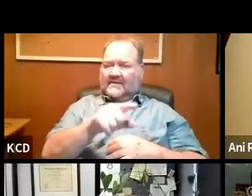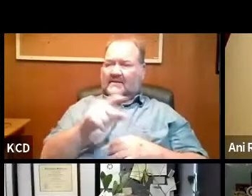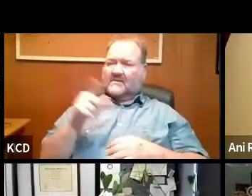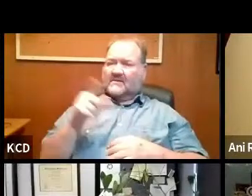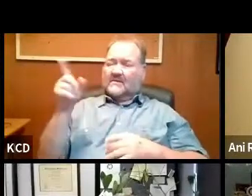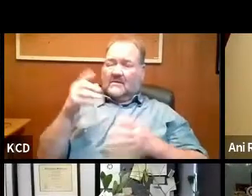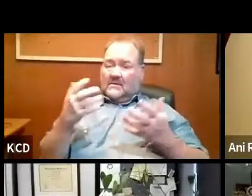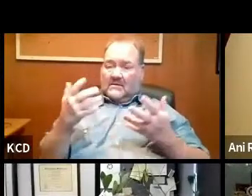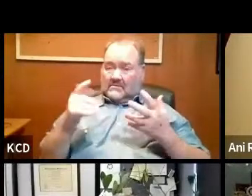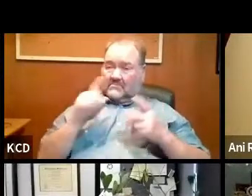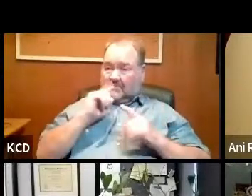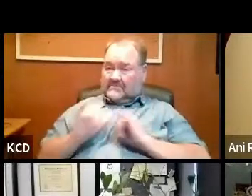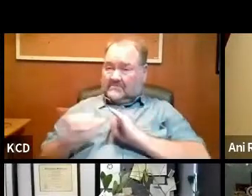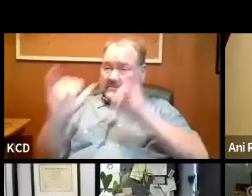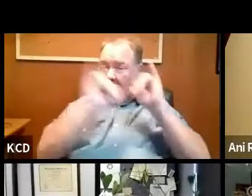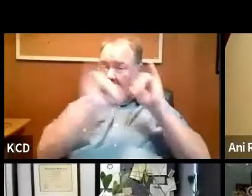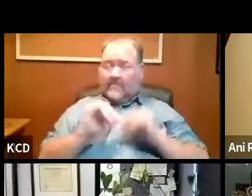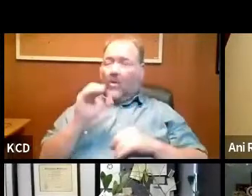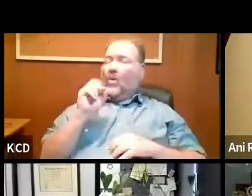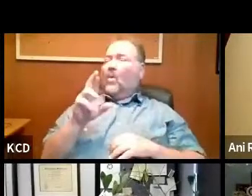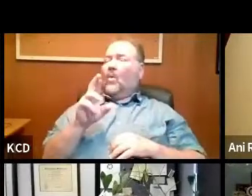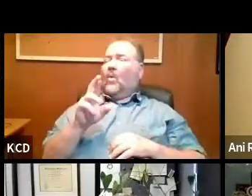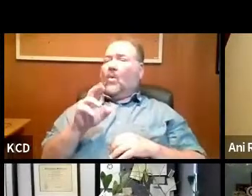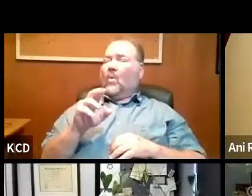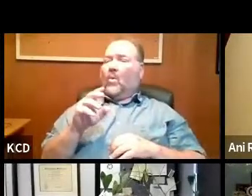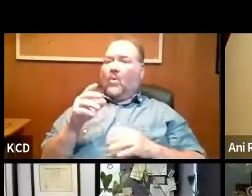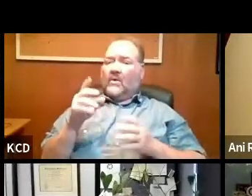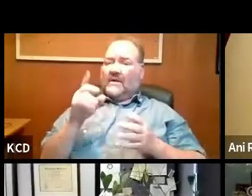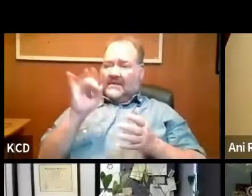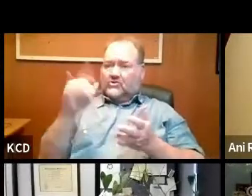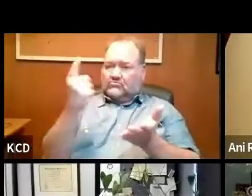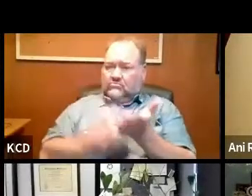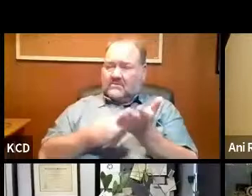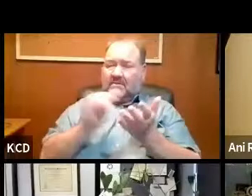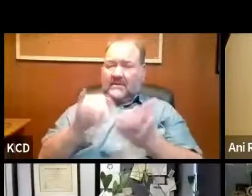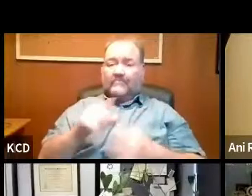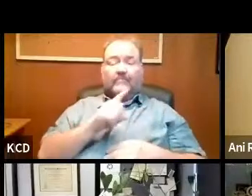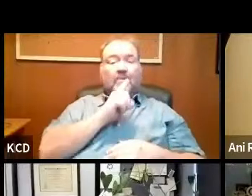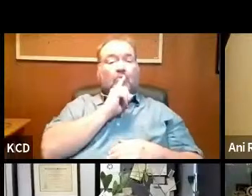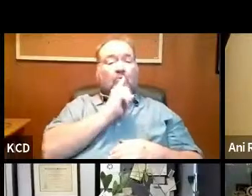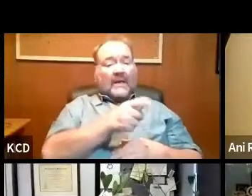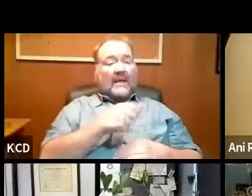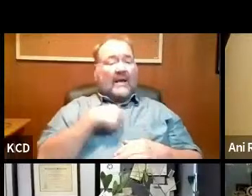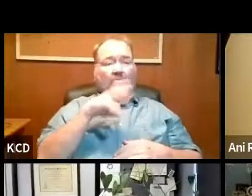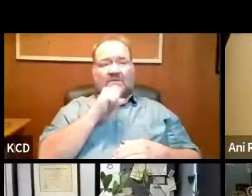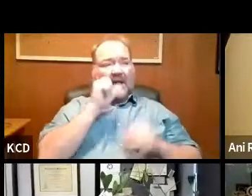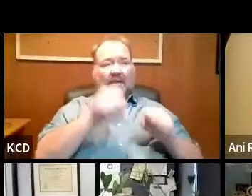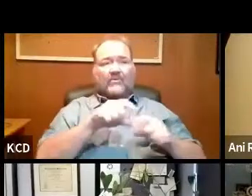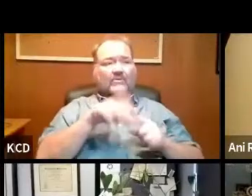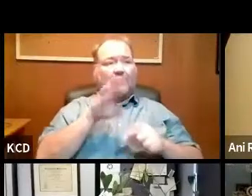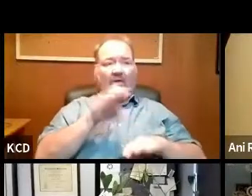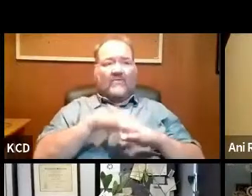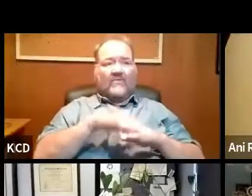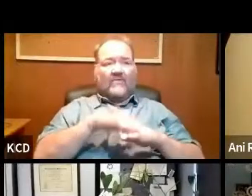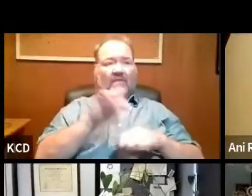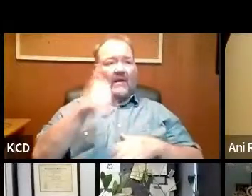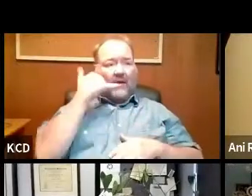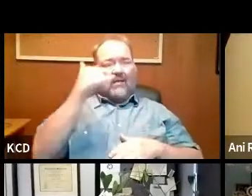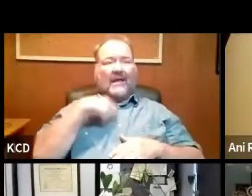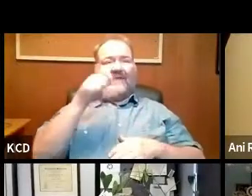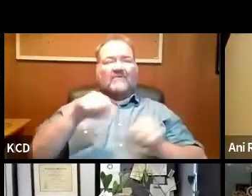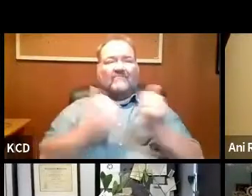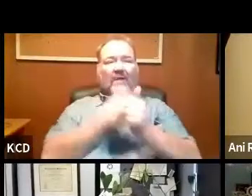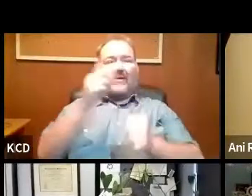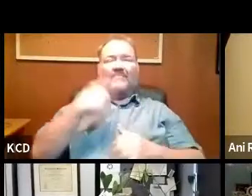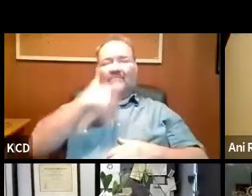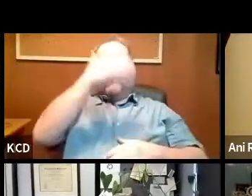are more or less what they're doing, or did that get covered? Actually, I wasn't able to be on it, so I have to follow up, and I forgot to ask